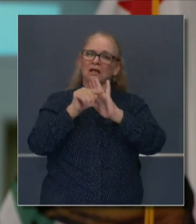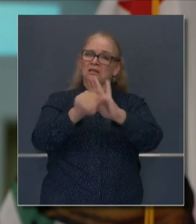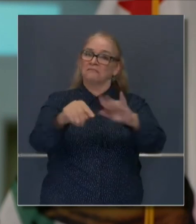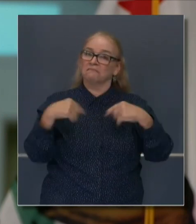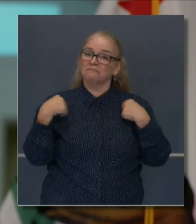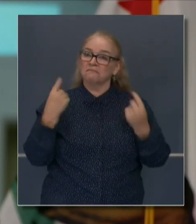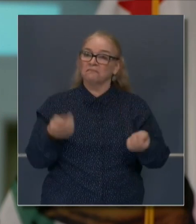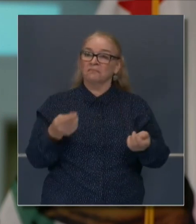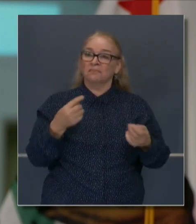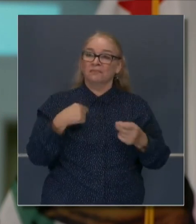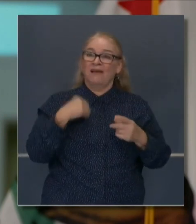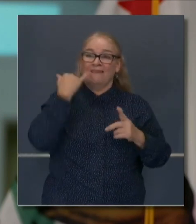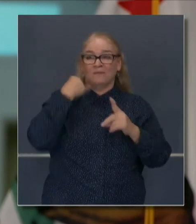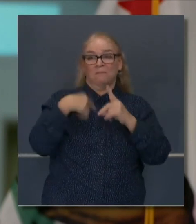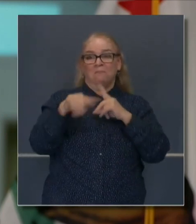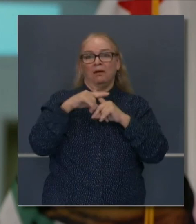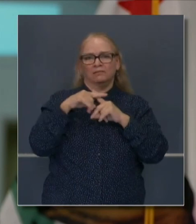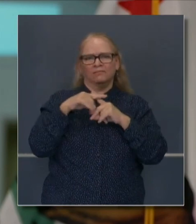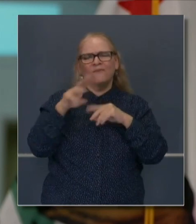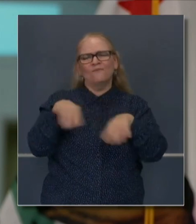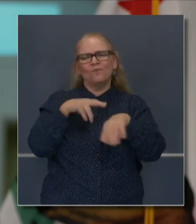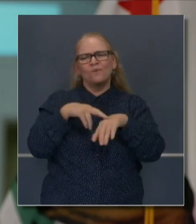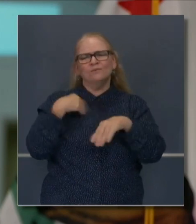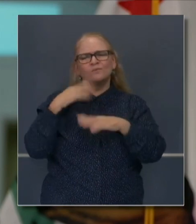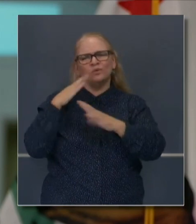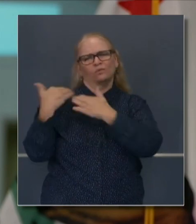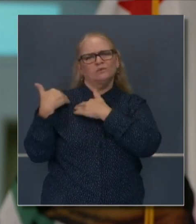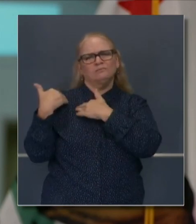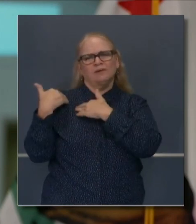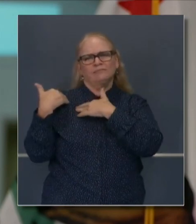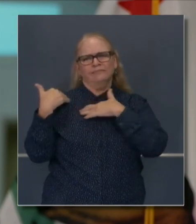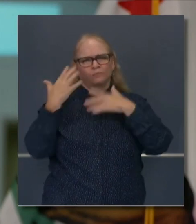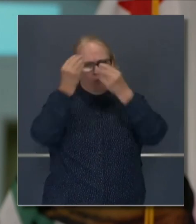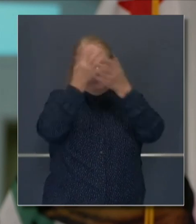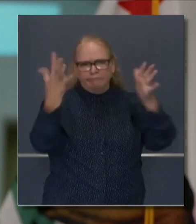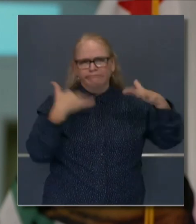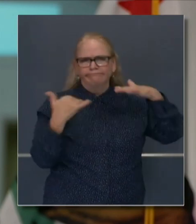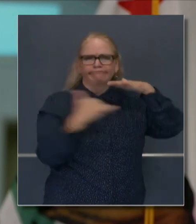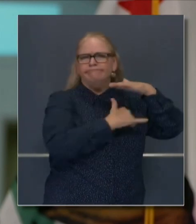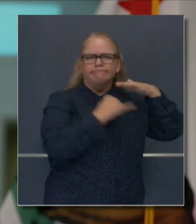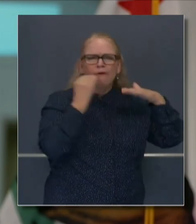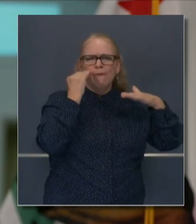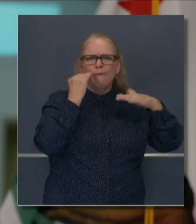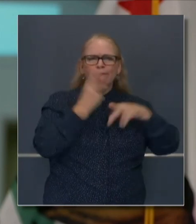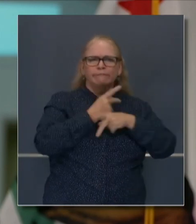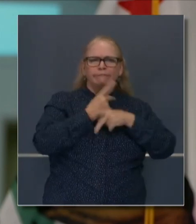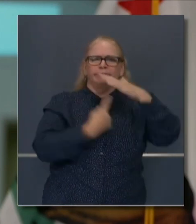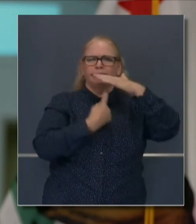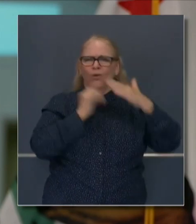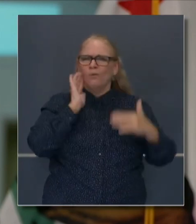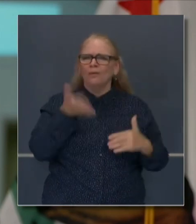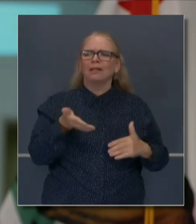tested positive, I would have the responsibility and you would have the right to know, and that would be forthcoming.